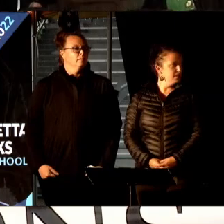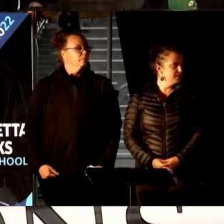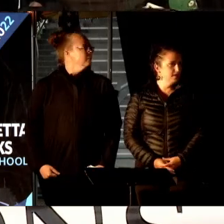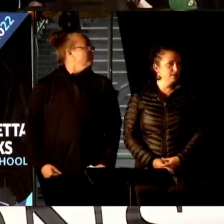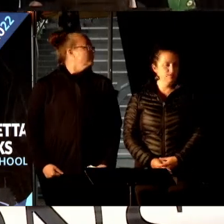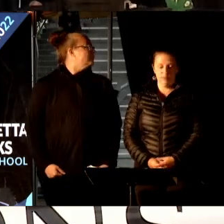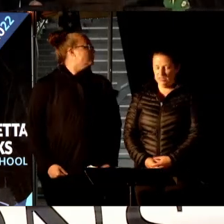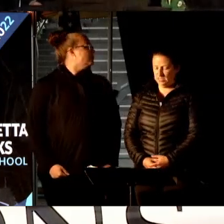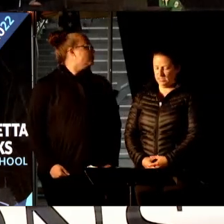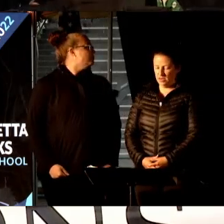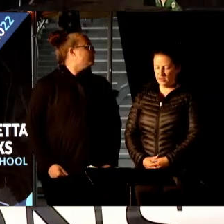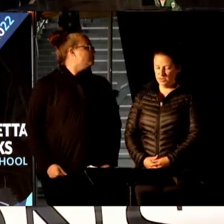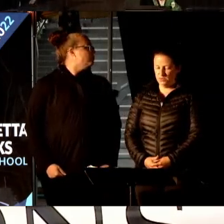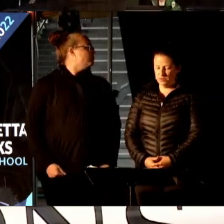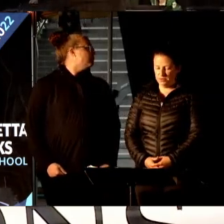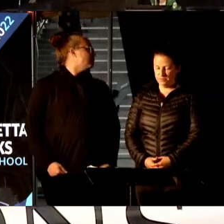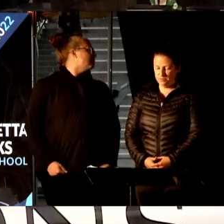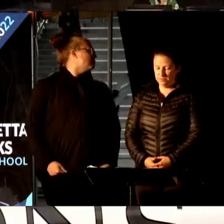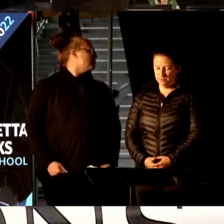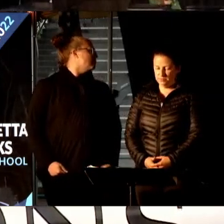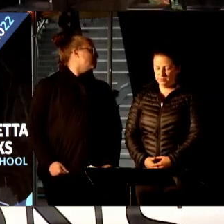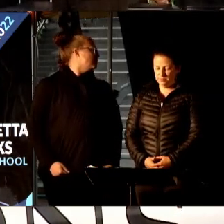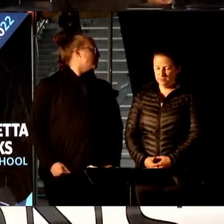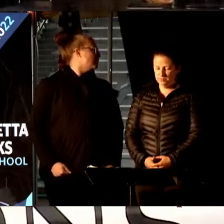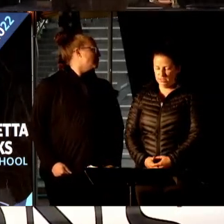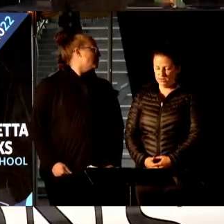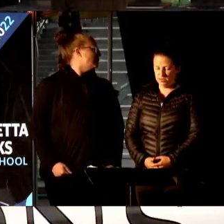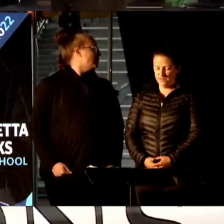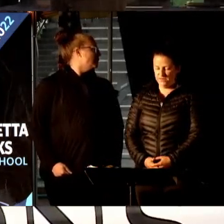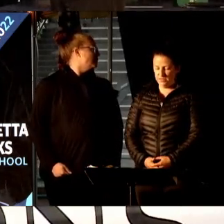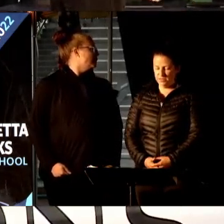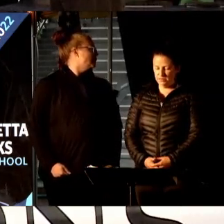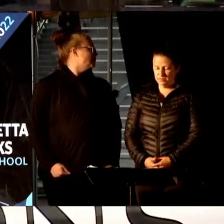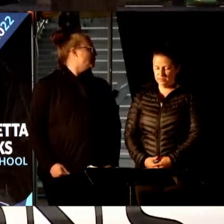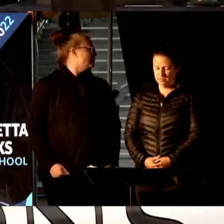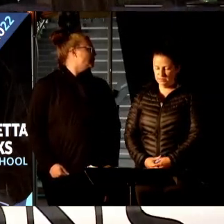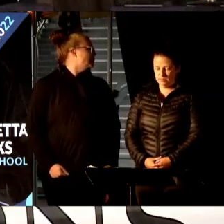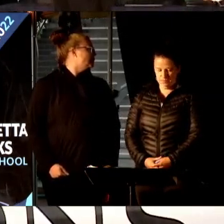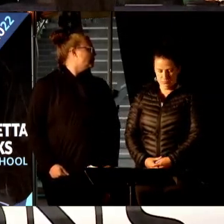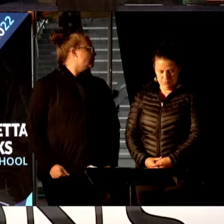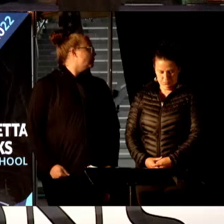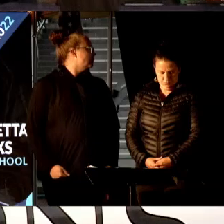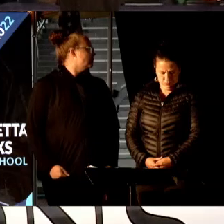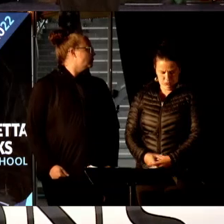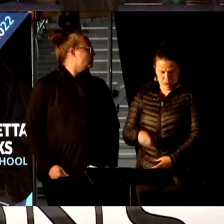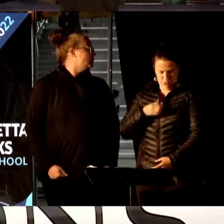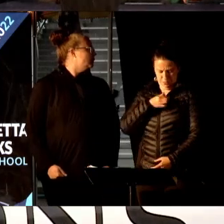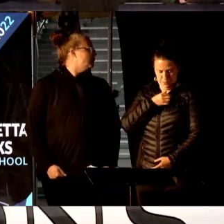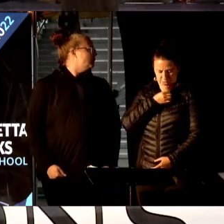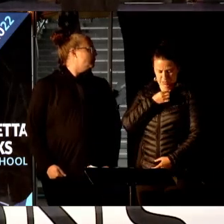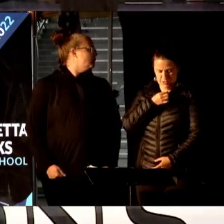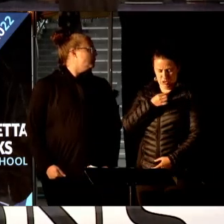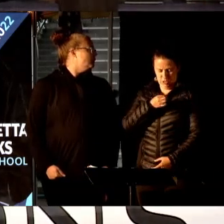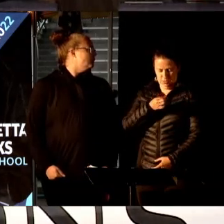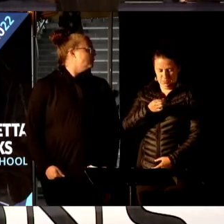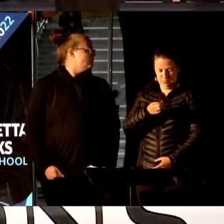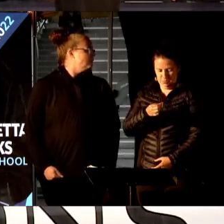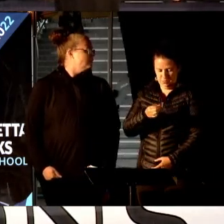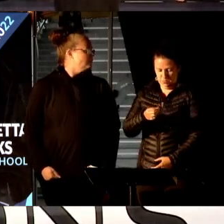getting their diplomas? Yes. Okay. You start with us, but that you're doing them as well. Okay. All right.